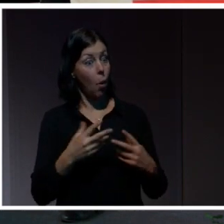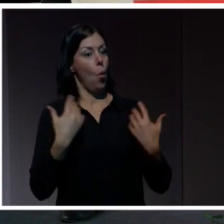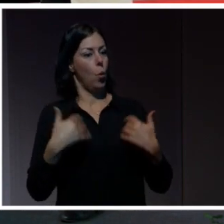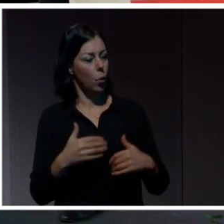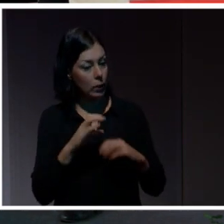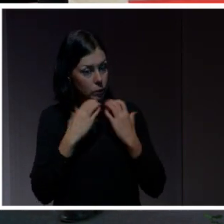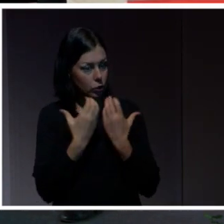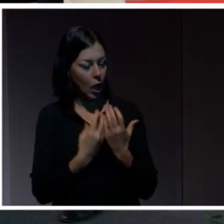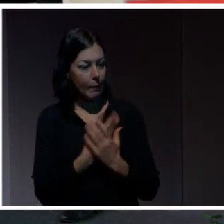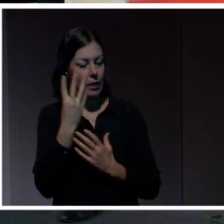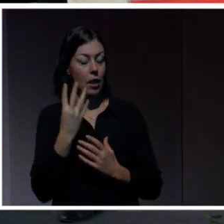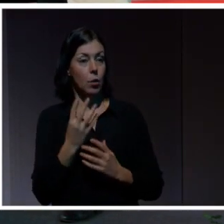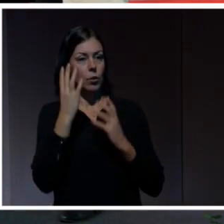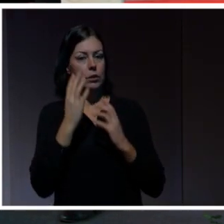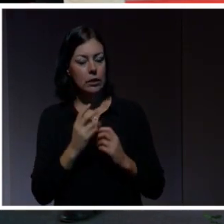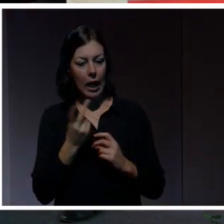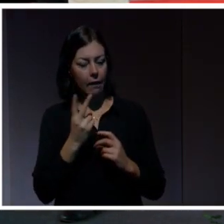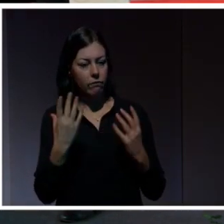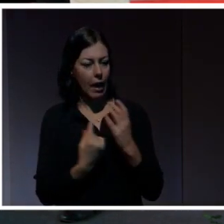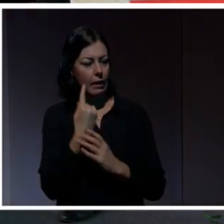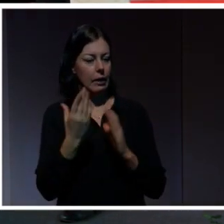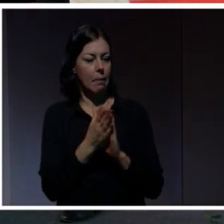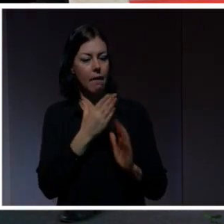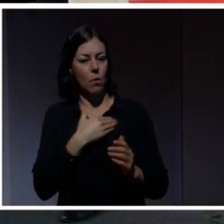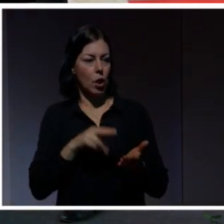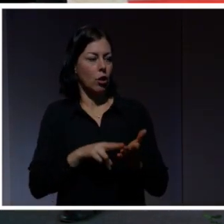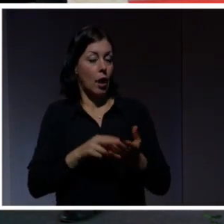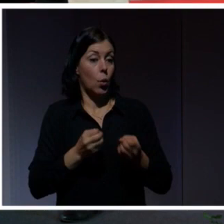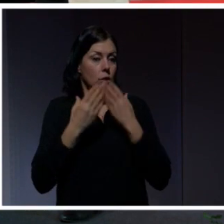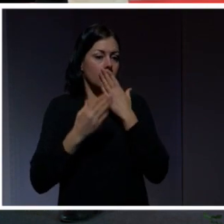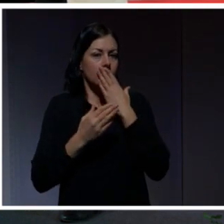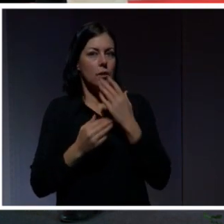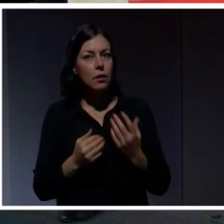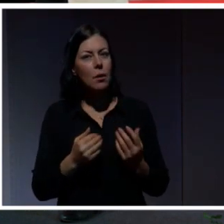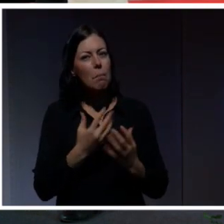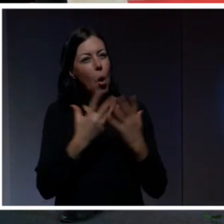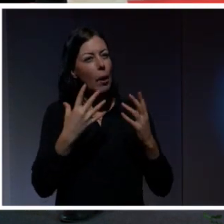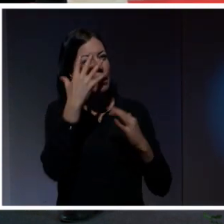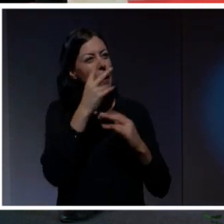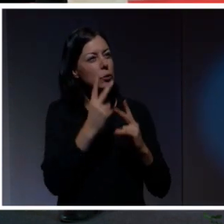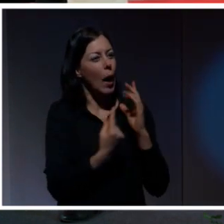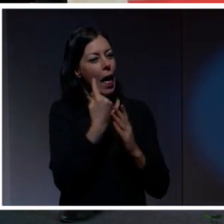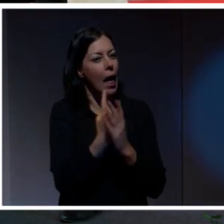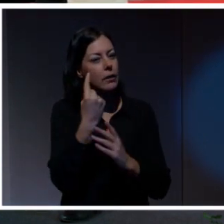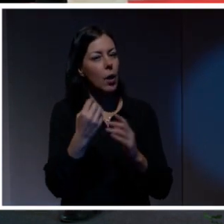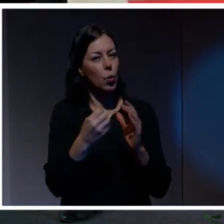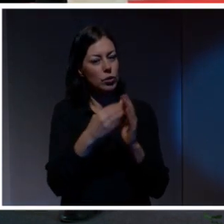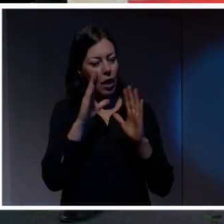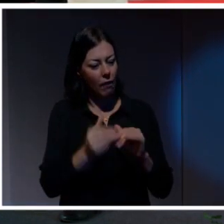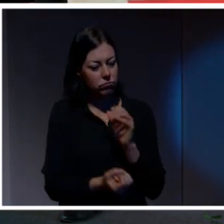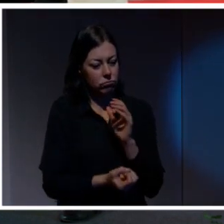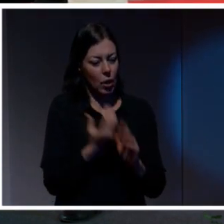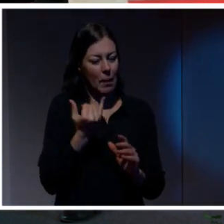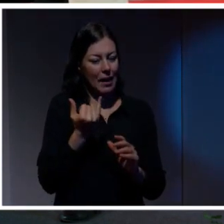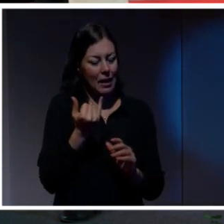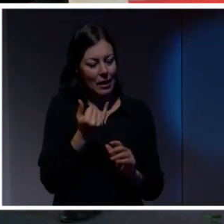media, whoops, or here, what's happening with our data? Oh, part of that, those problems have happened because they were developed in environments